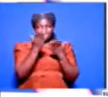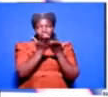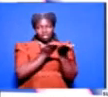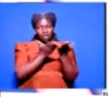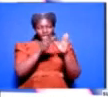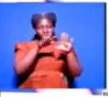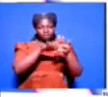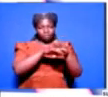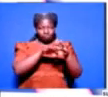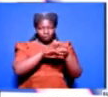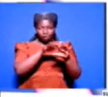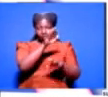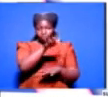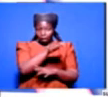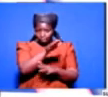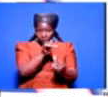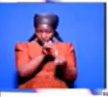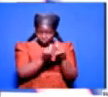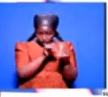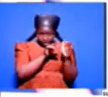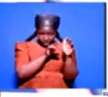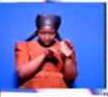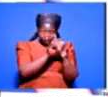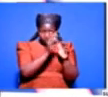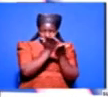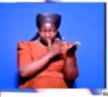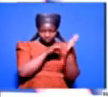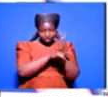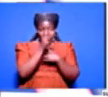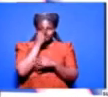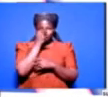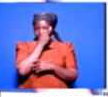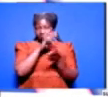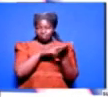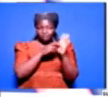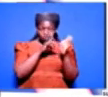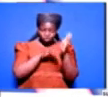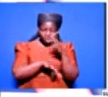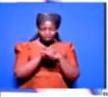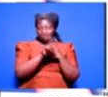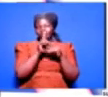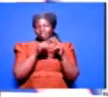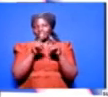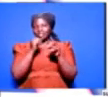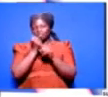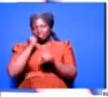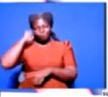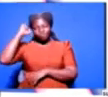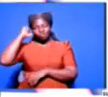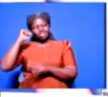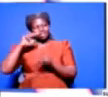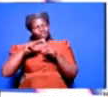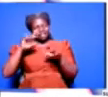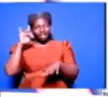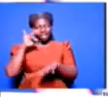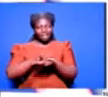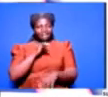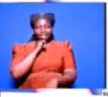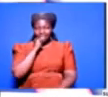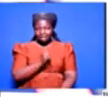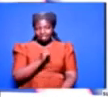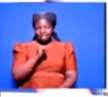parliament, which he is, by the way, in the area. Meaning that he got into politics at a very early age. And if only Kenyans